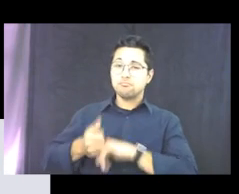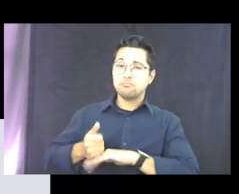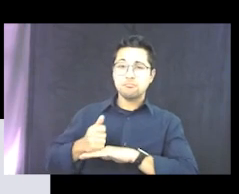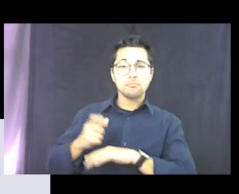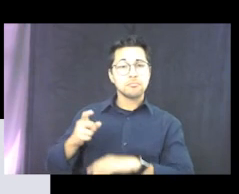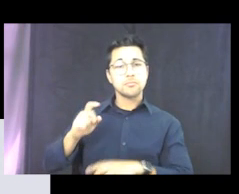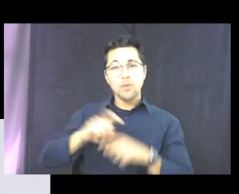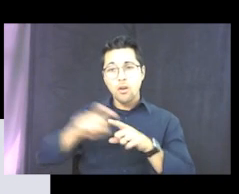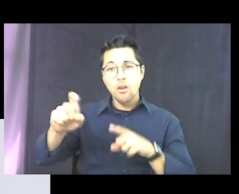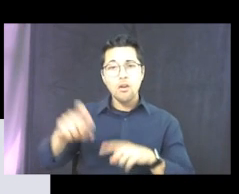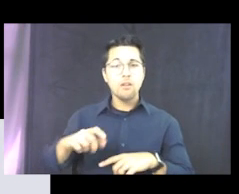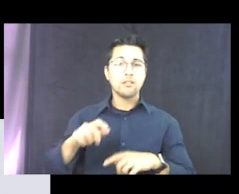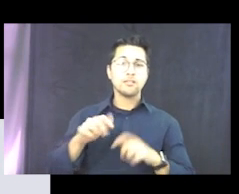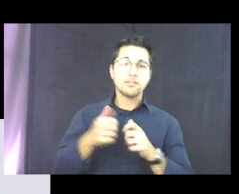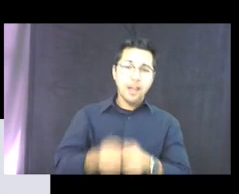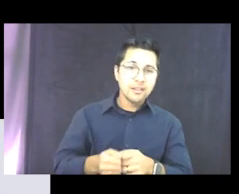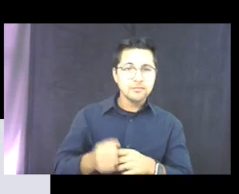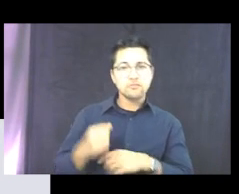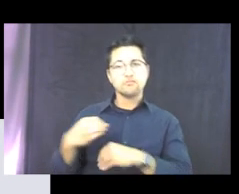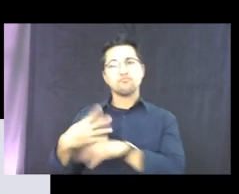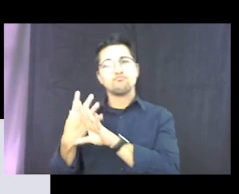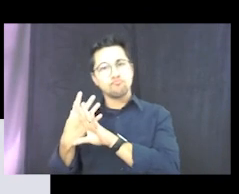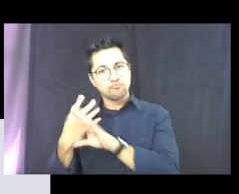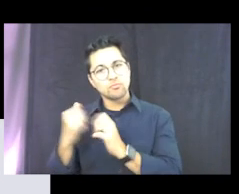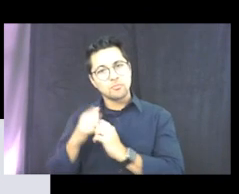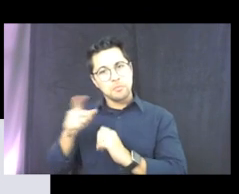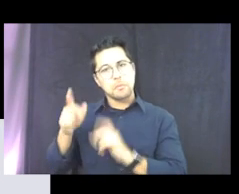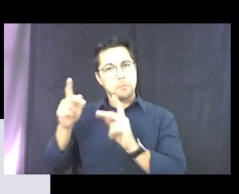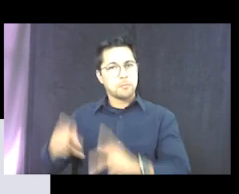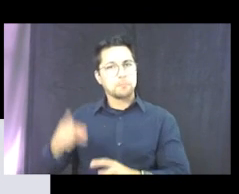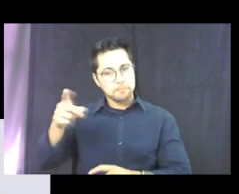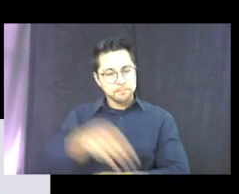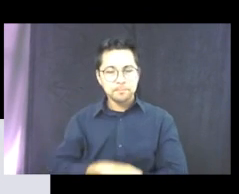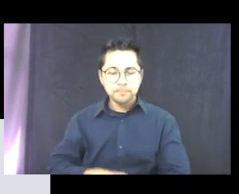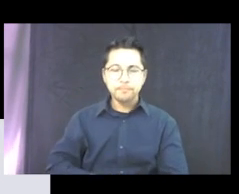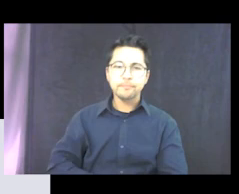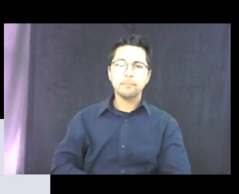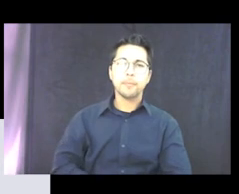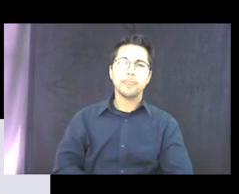either call, text, or video chat with that contact.